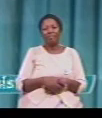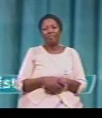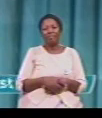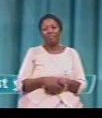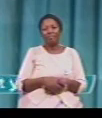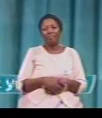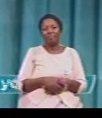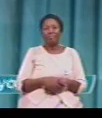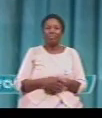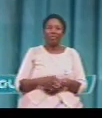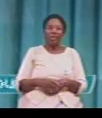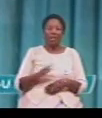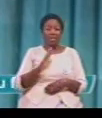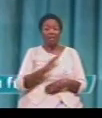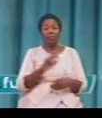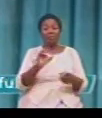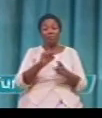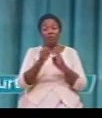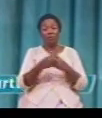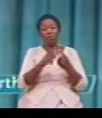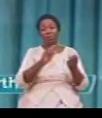His situation changed.